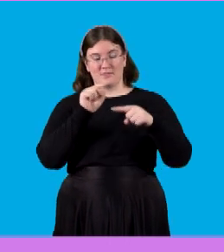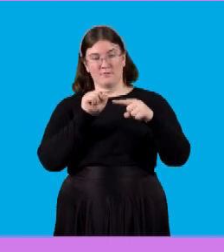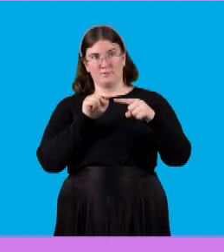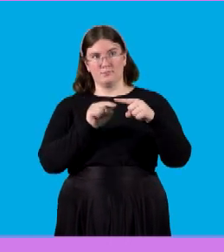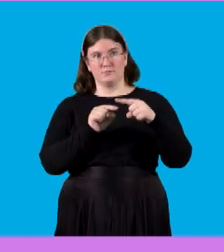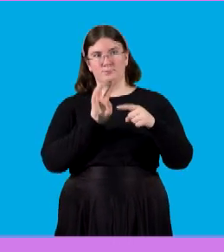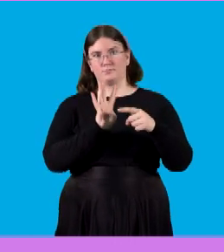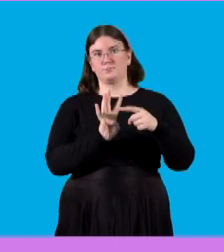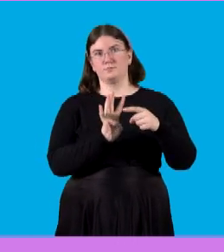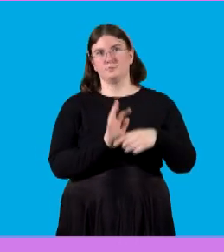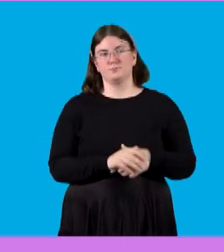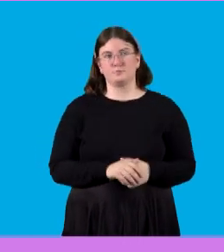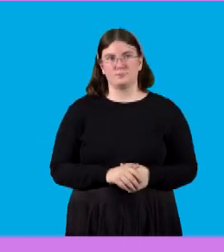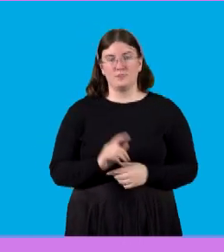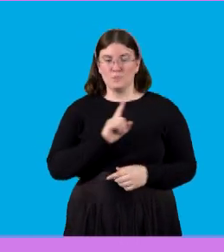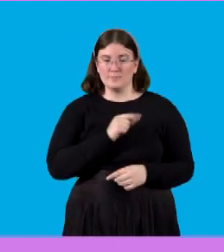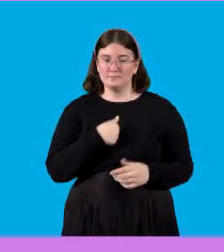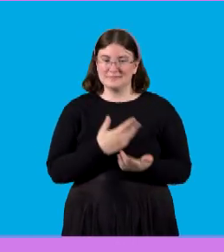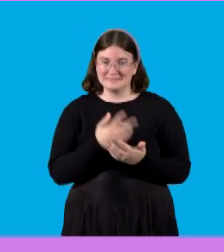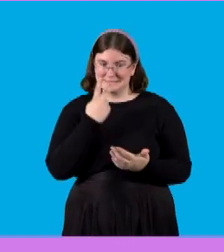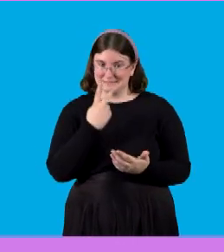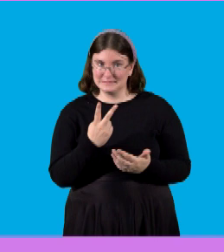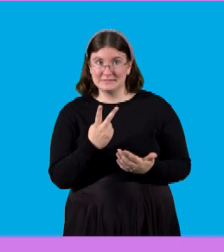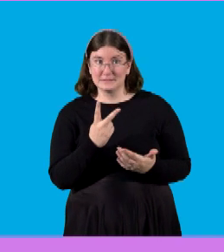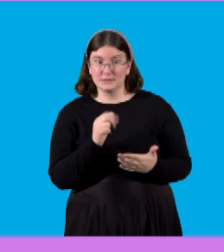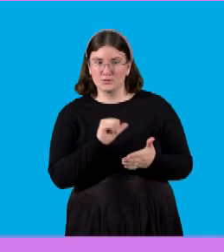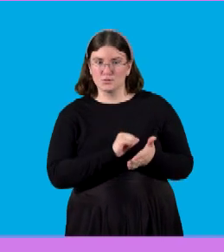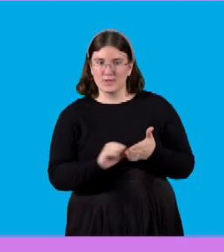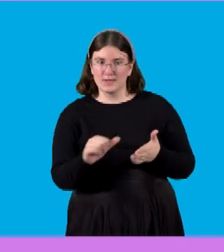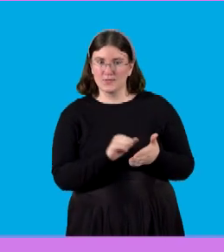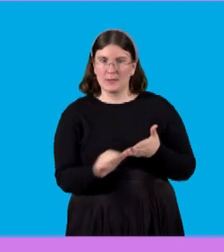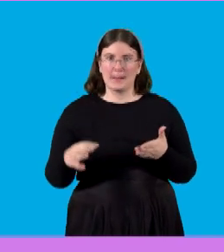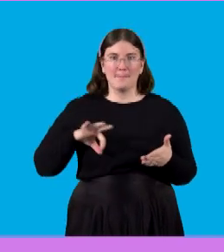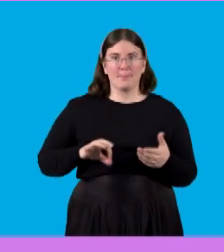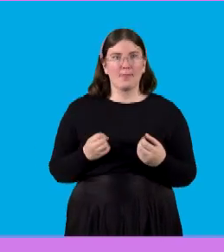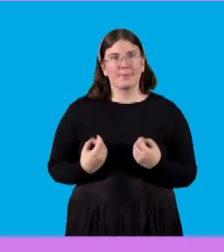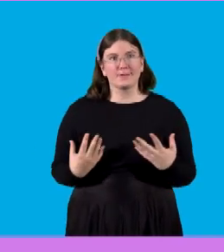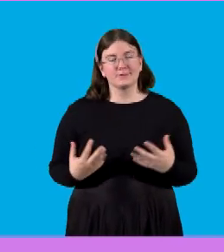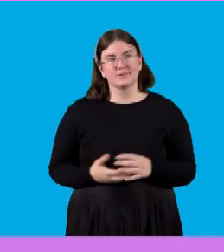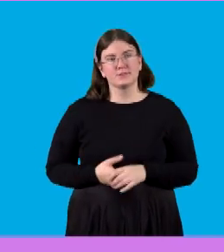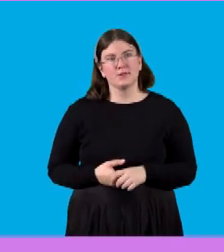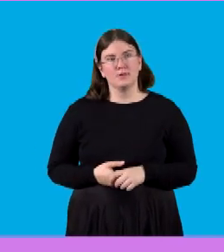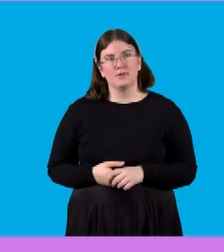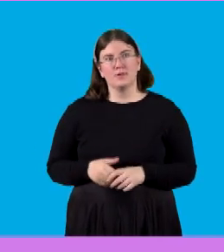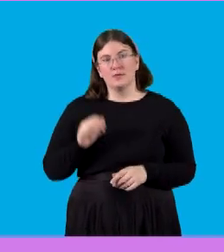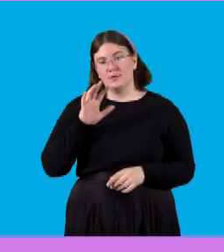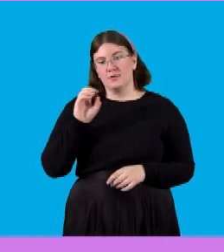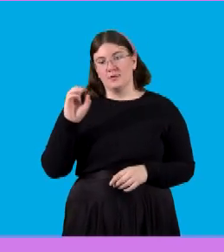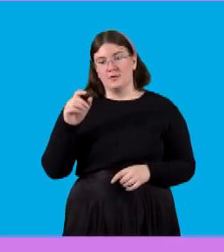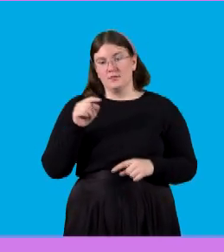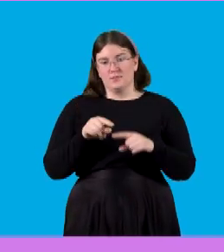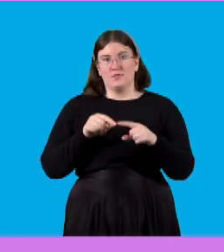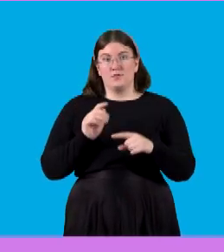And I'll first of all divide that by 4 to see what it will cost or what the payment will be on a weekly basis.